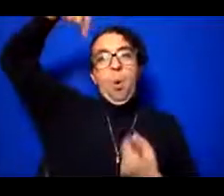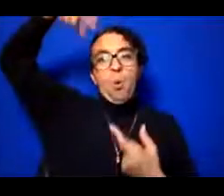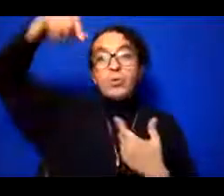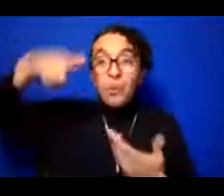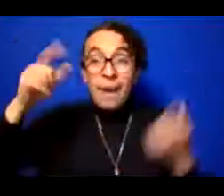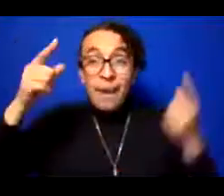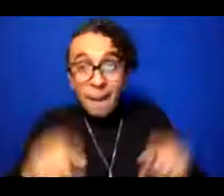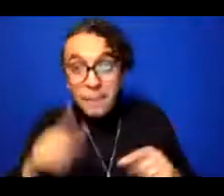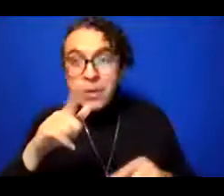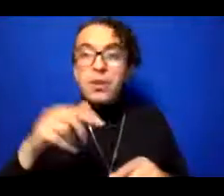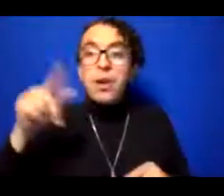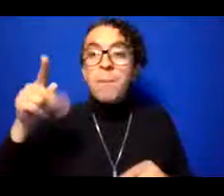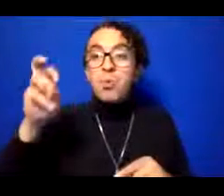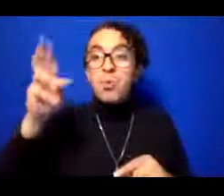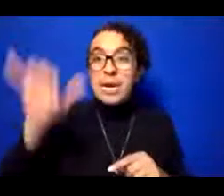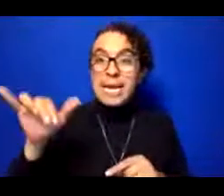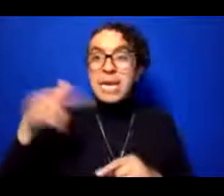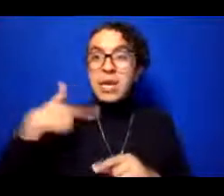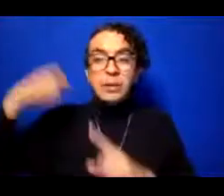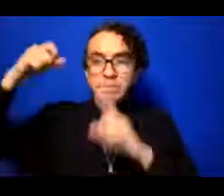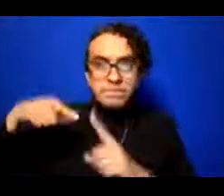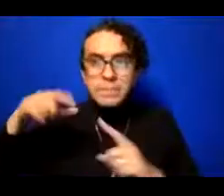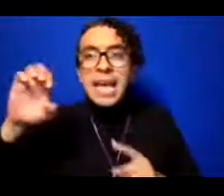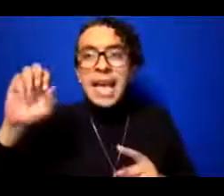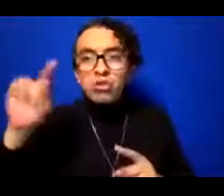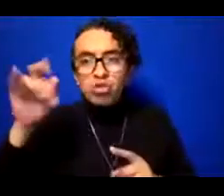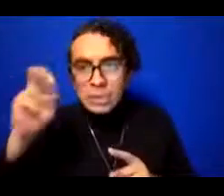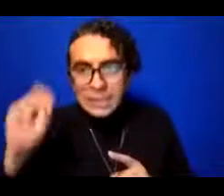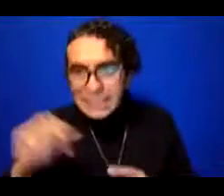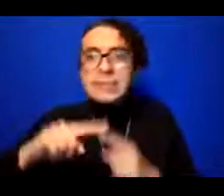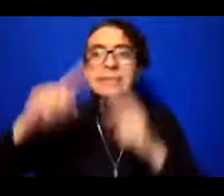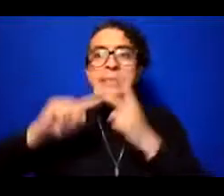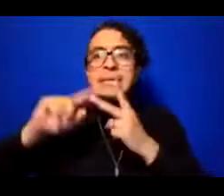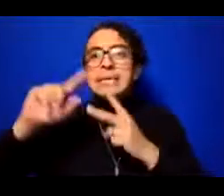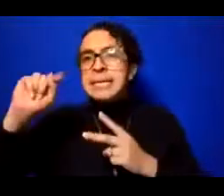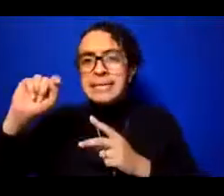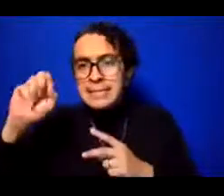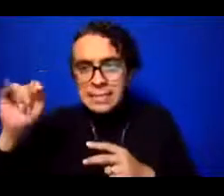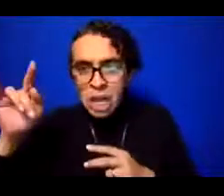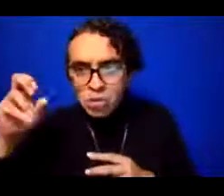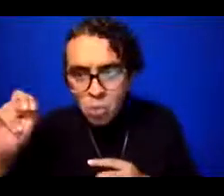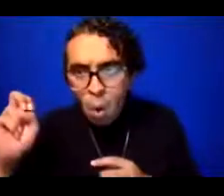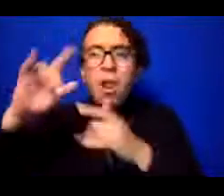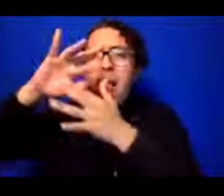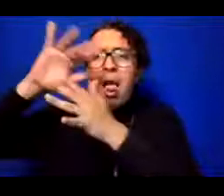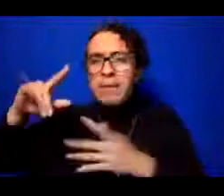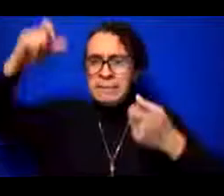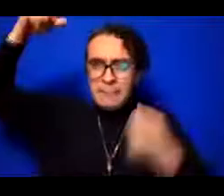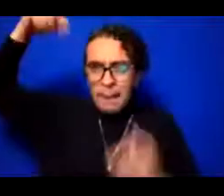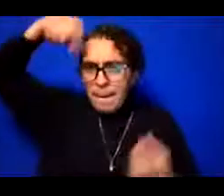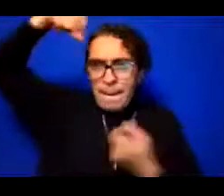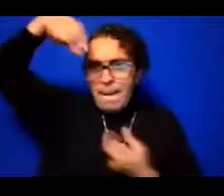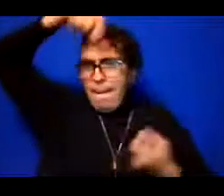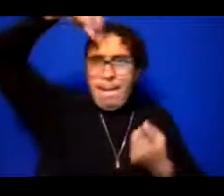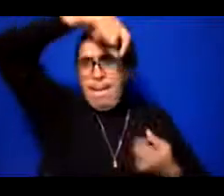and progesterone and testosterone. And there's tons of receptors in the limbic lobe that increase in